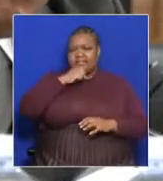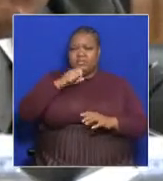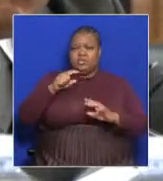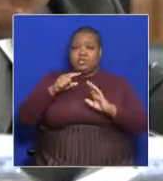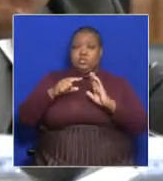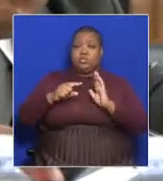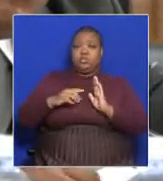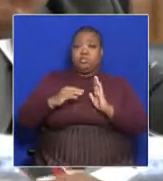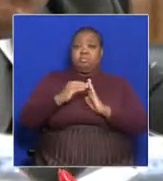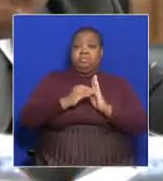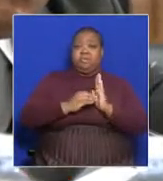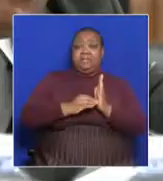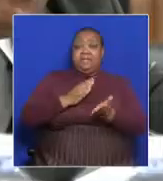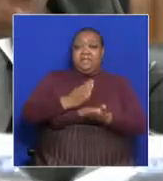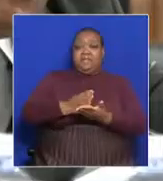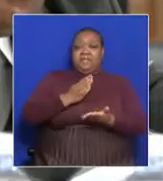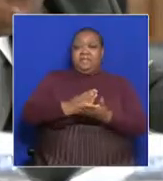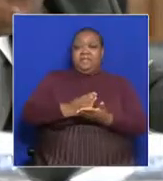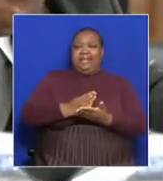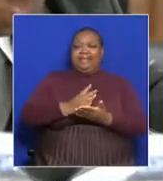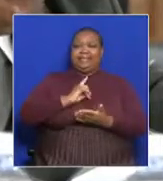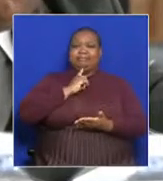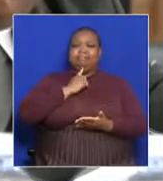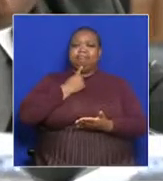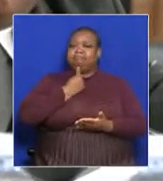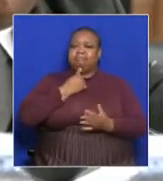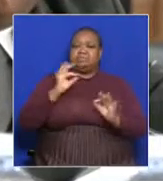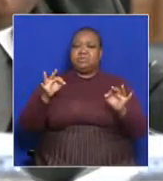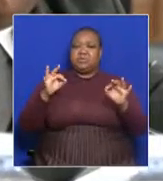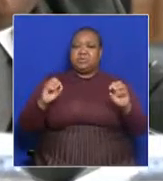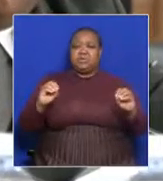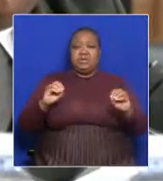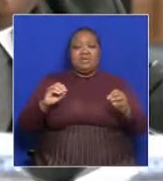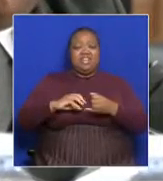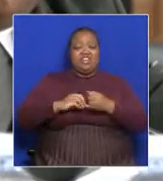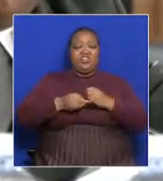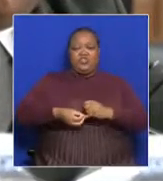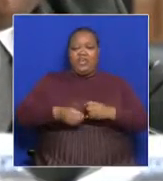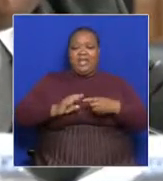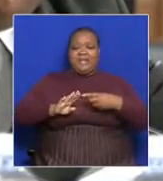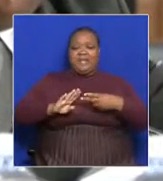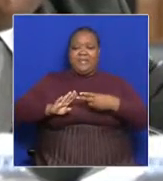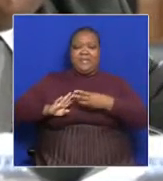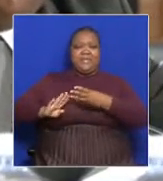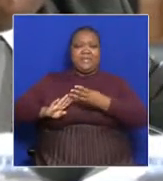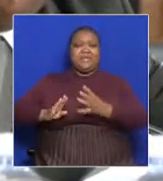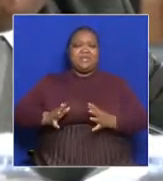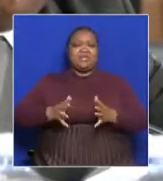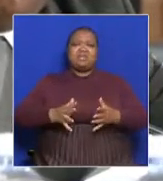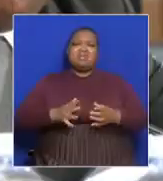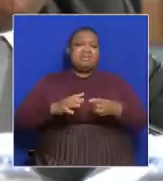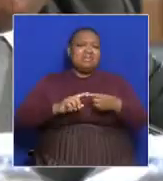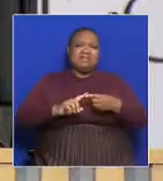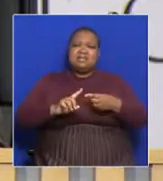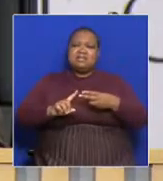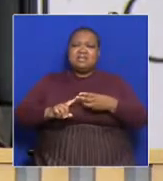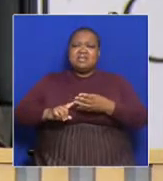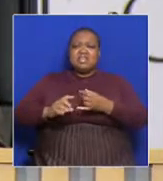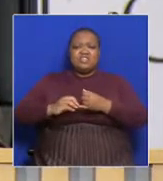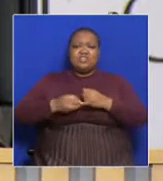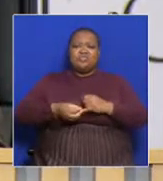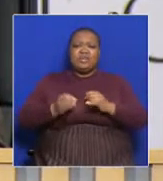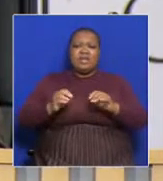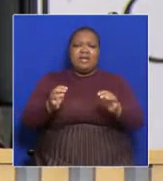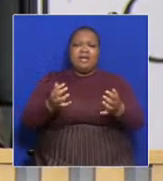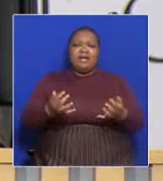fact that you had exhausted all avenues. How could you say you had exhausted avenues when in fact you simply